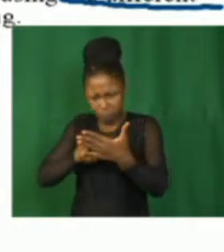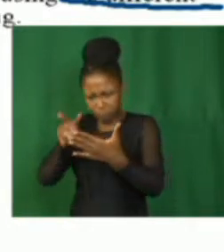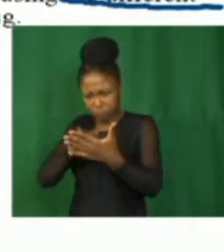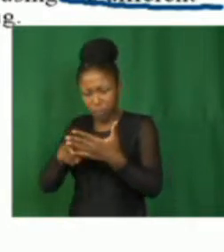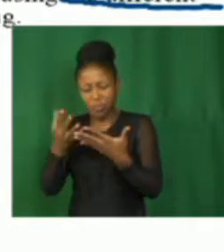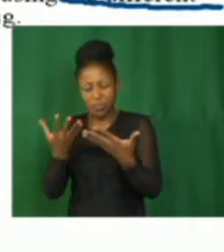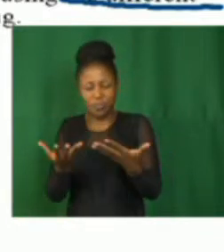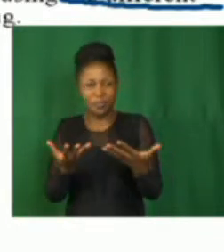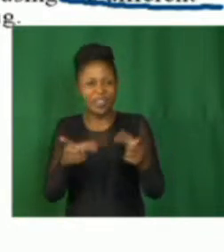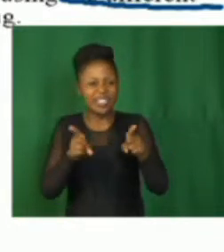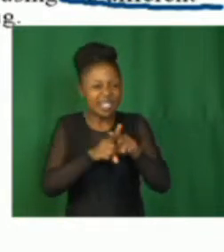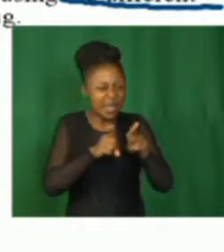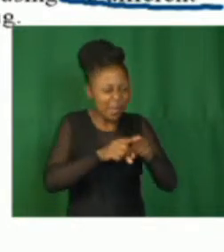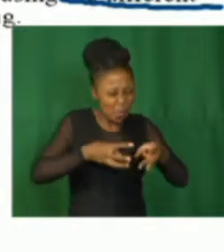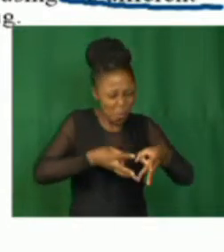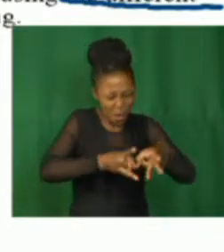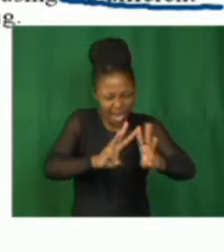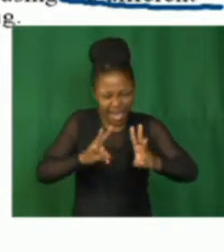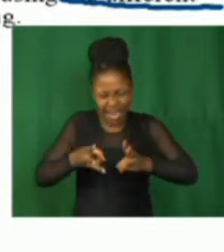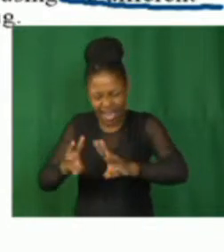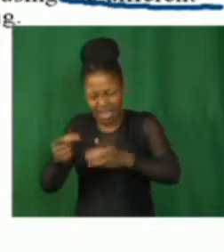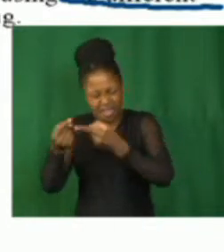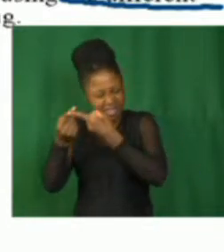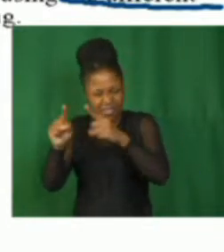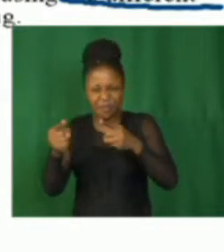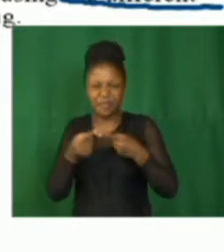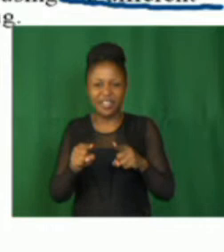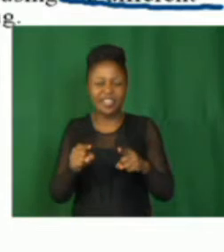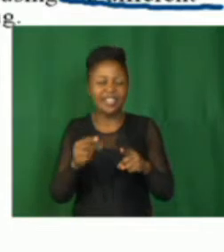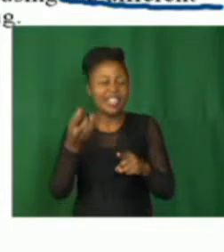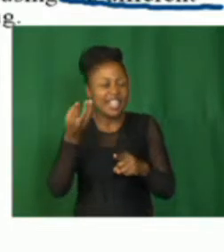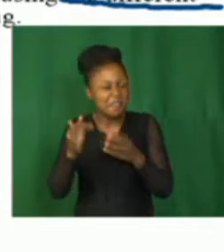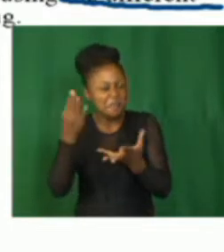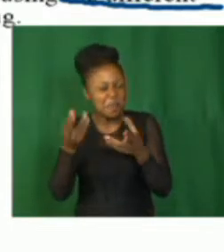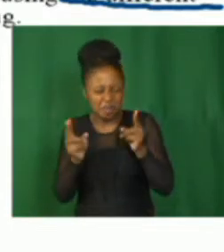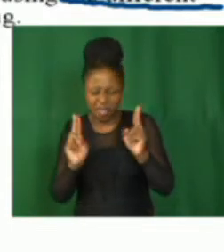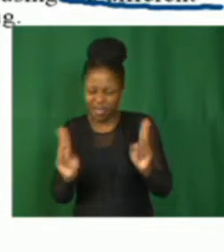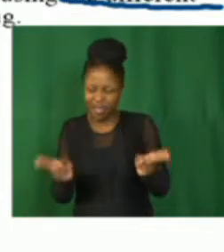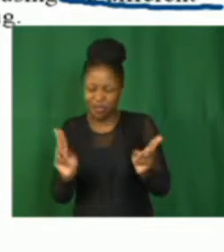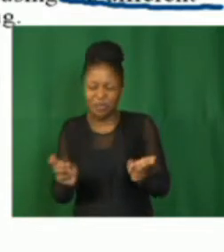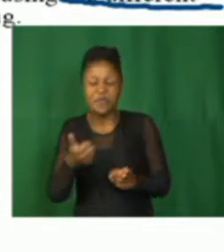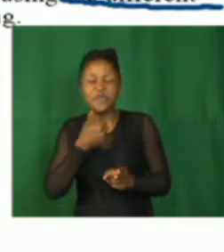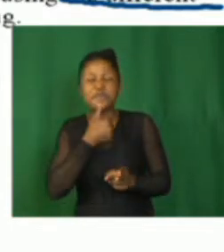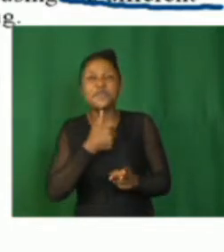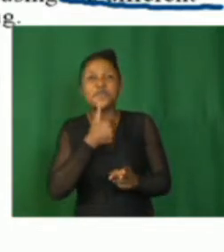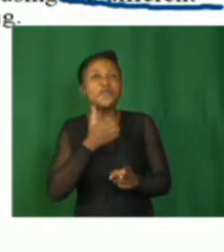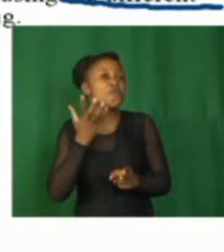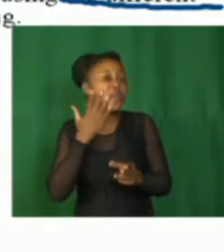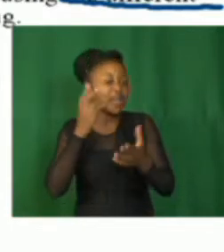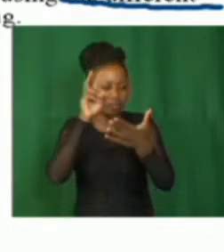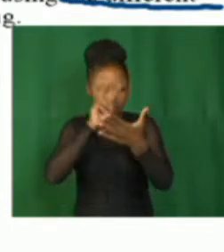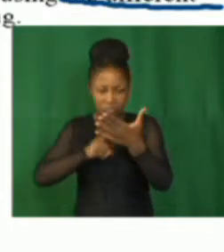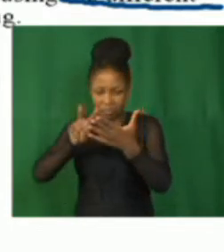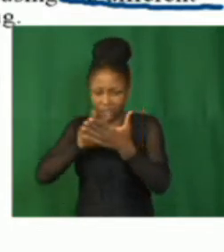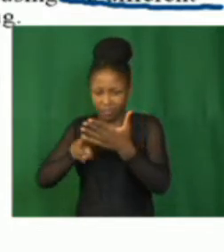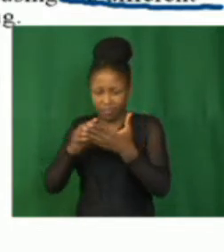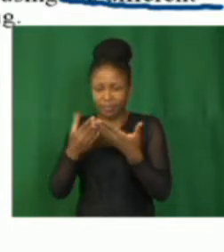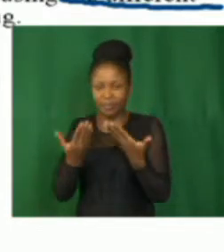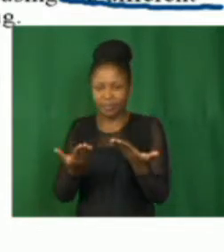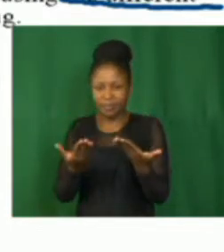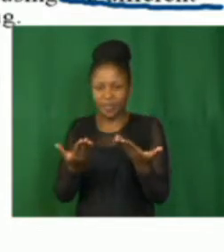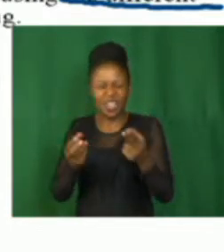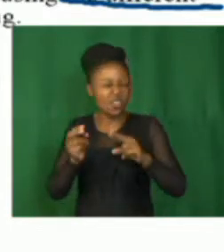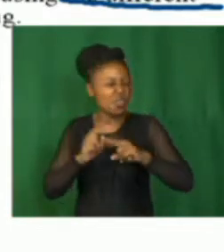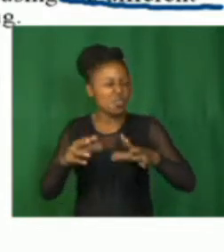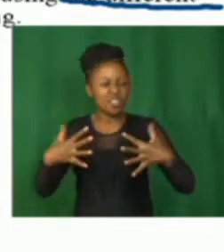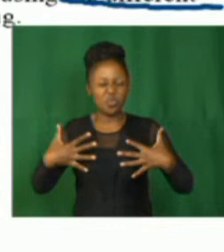different reading strategies which they do not naturally use when they are reading. Don't worry, we are going to see the reading skills as